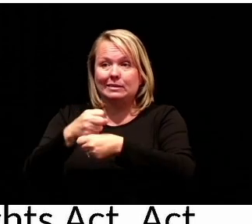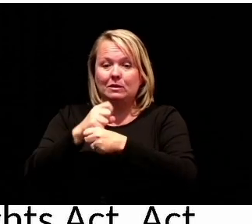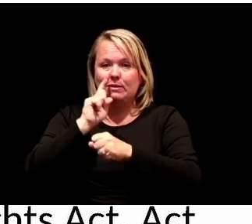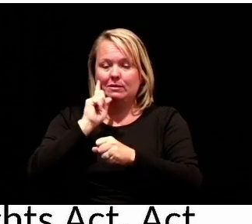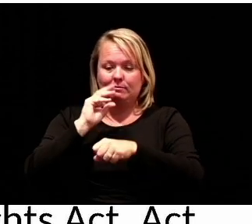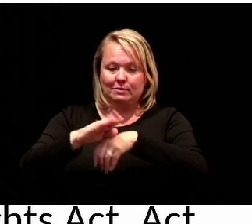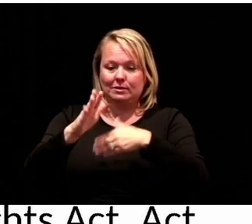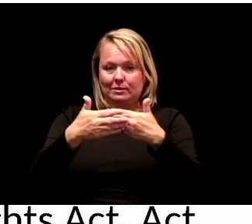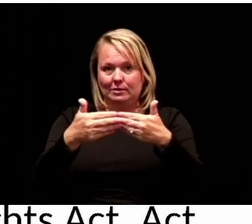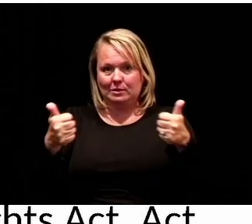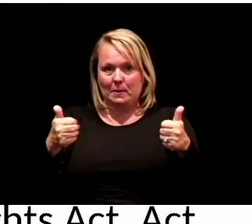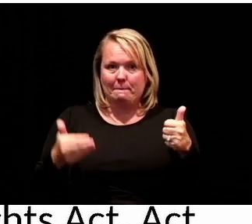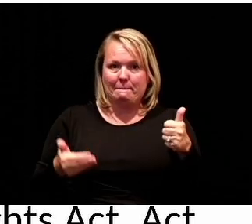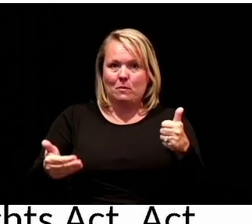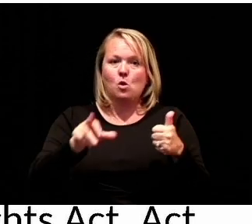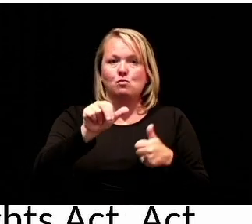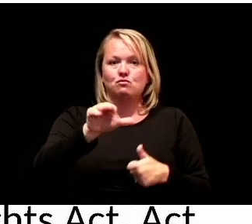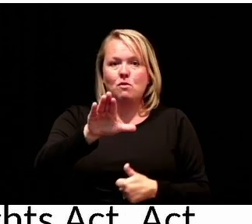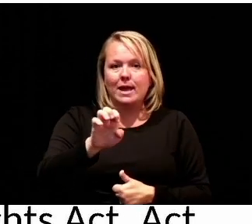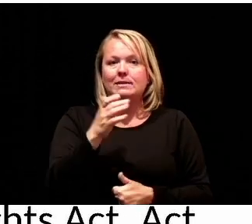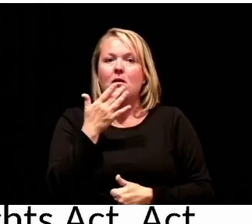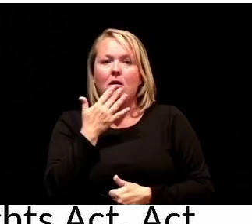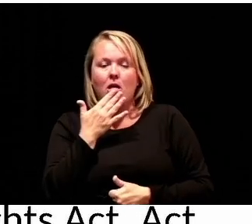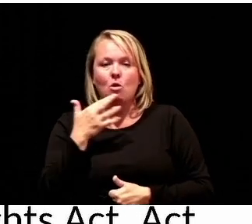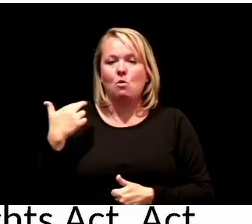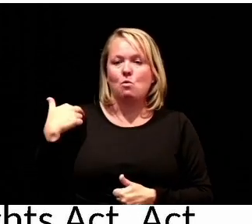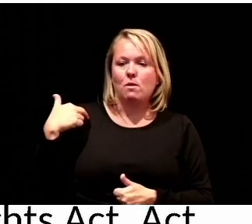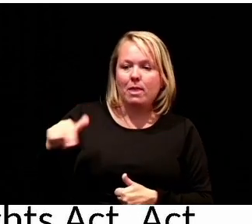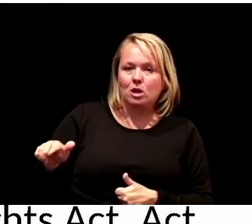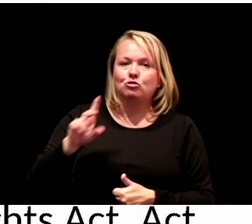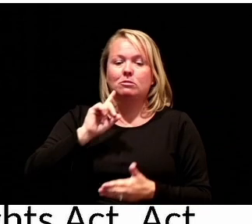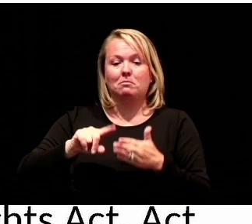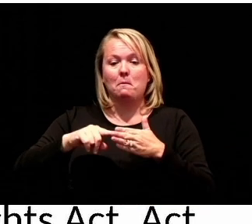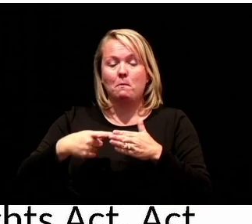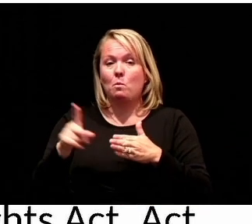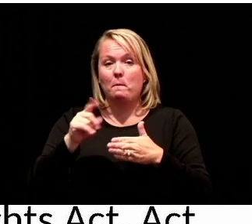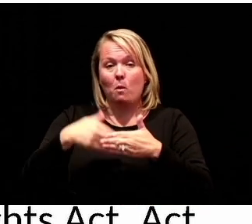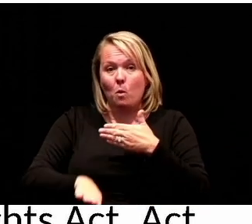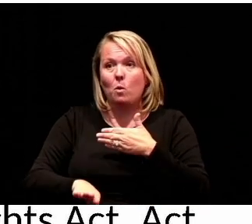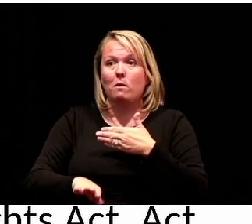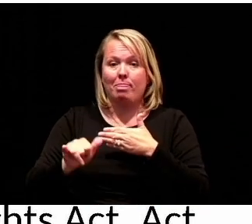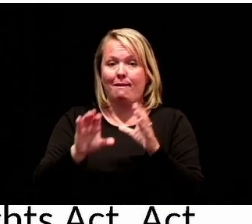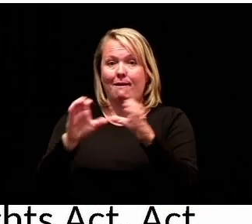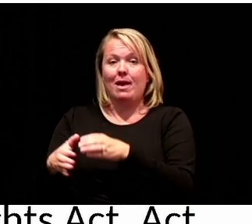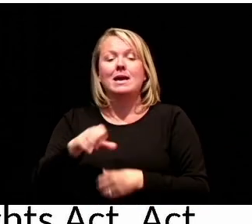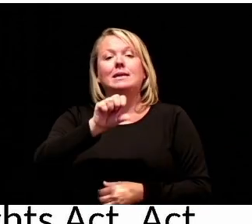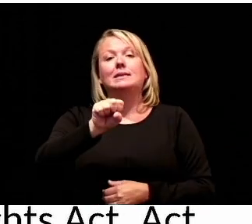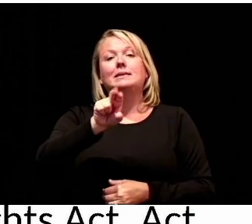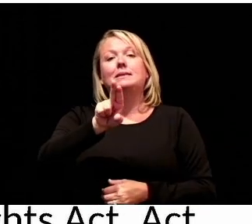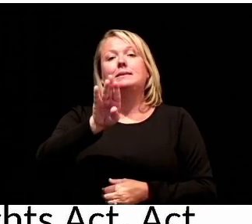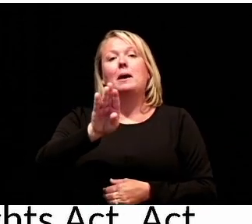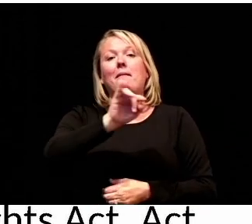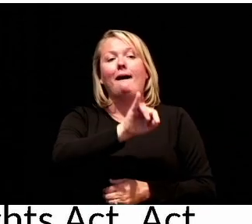to the present, no cases. Rare exception, it was brought in a Michigan Civil Rights Commission case, but this disparate impact claim was